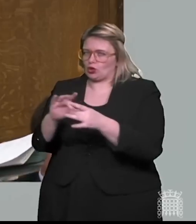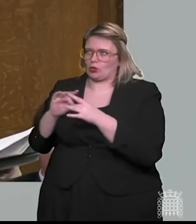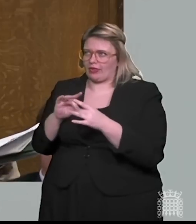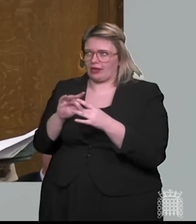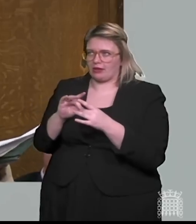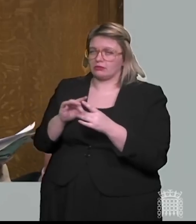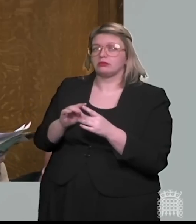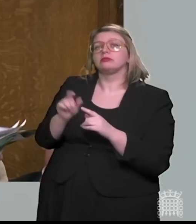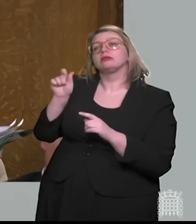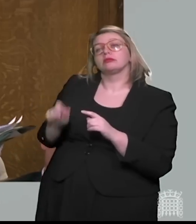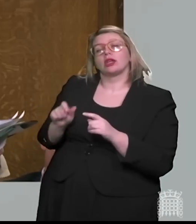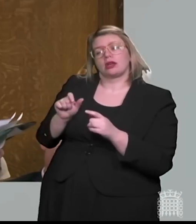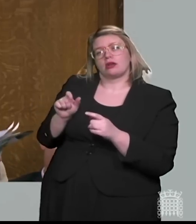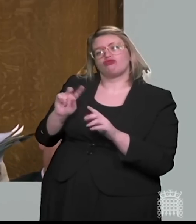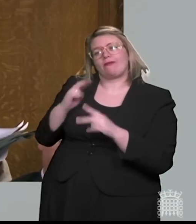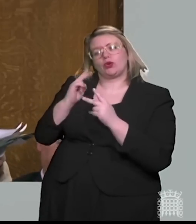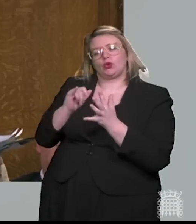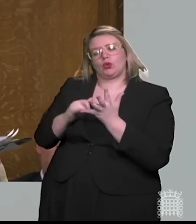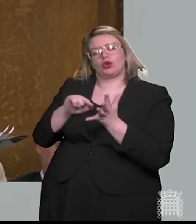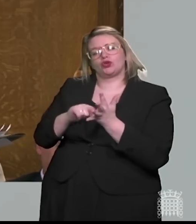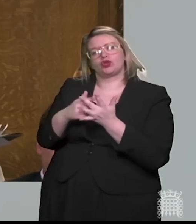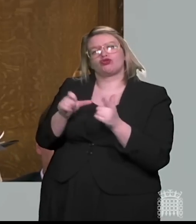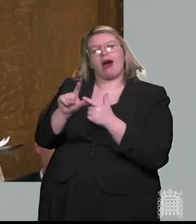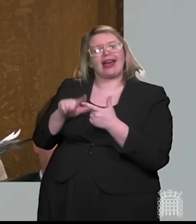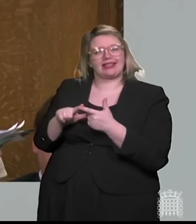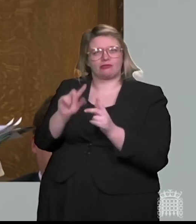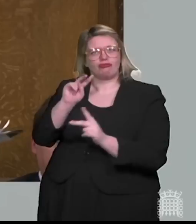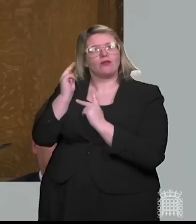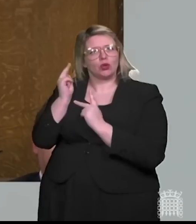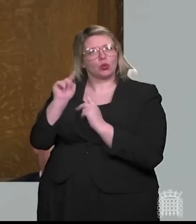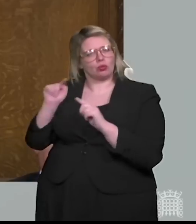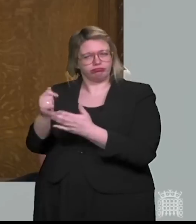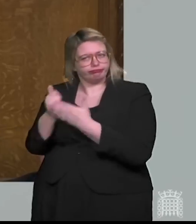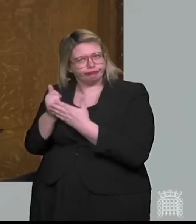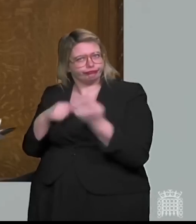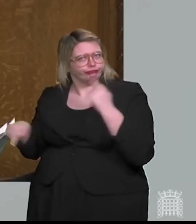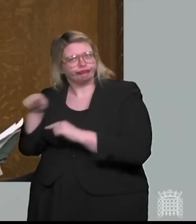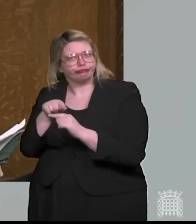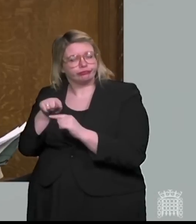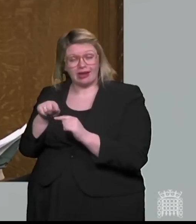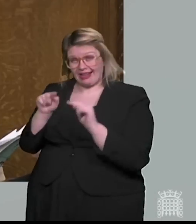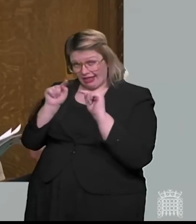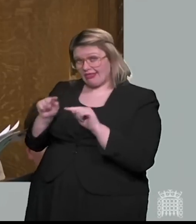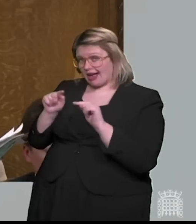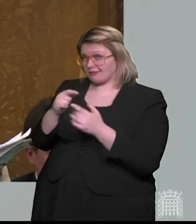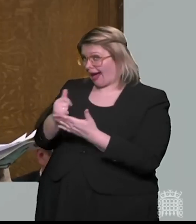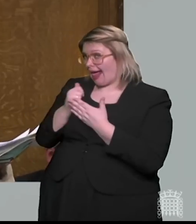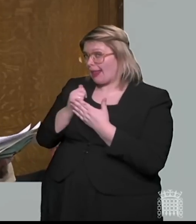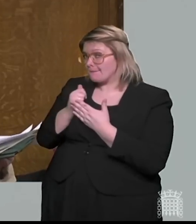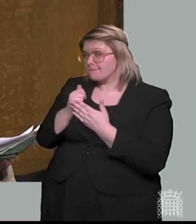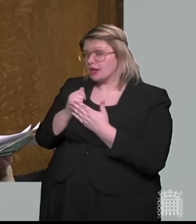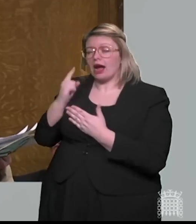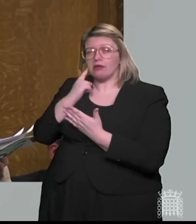my illustrious predecessor, has rightly focused on this key question. And I think there were many measures that we can all see will be